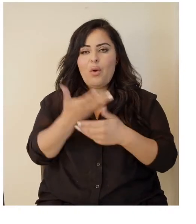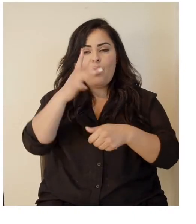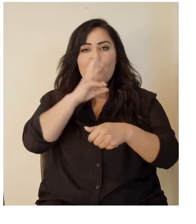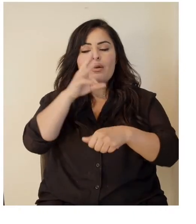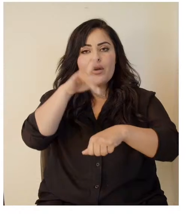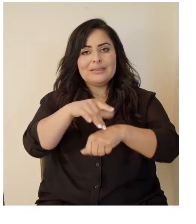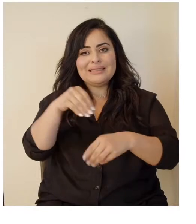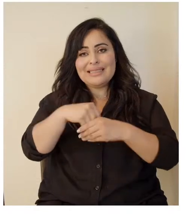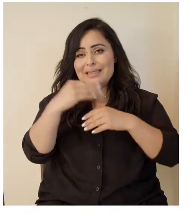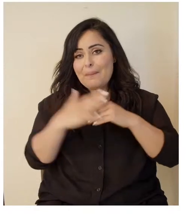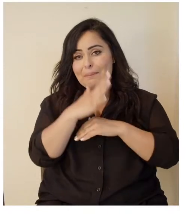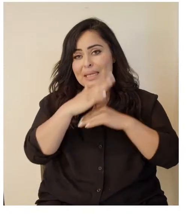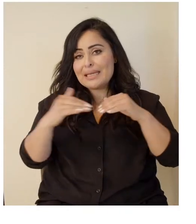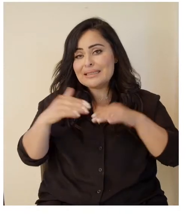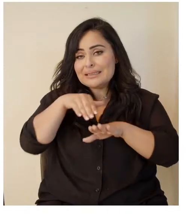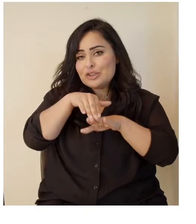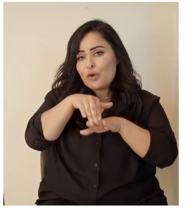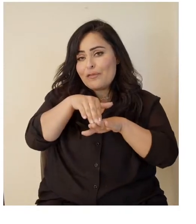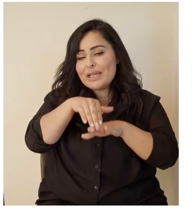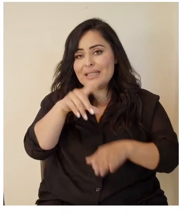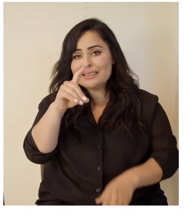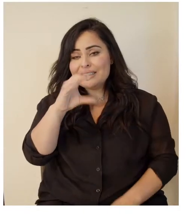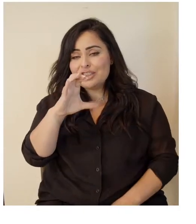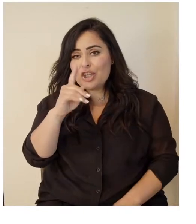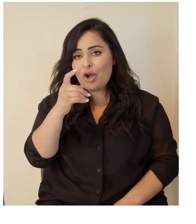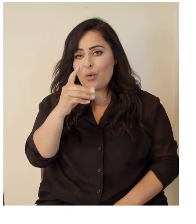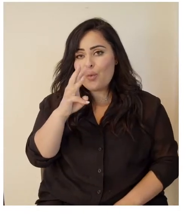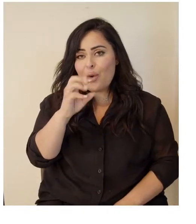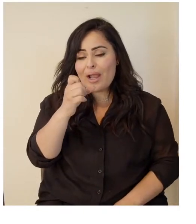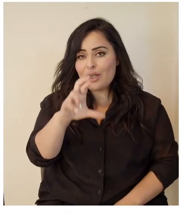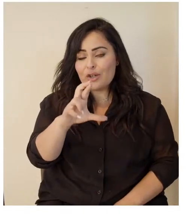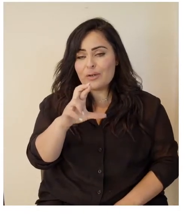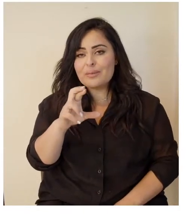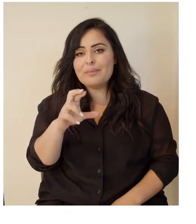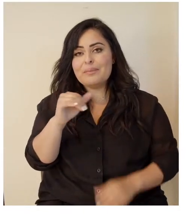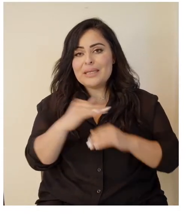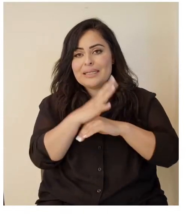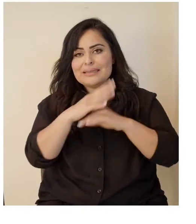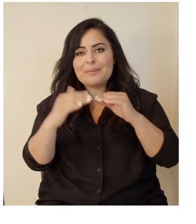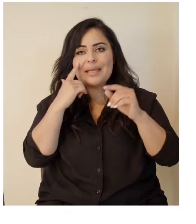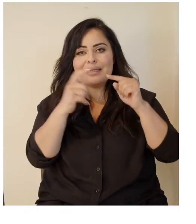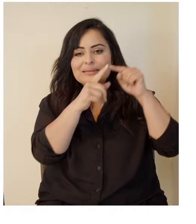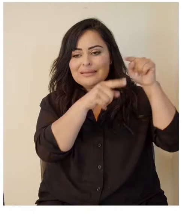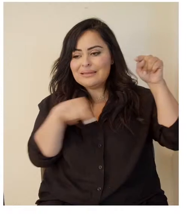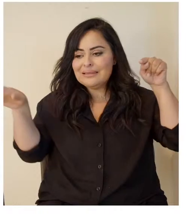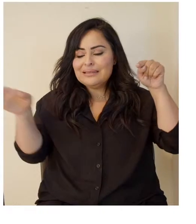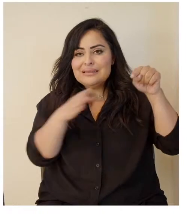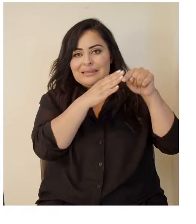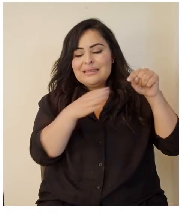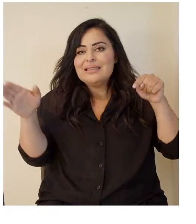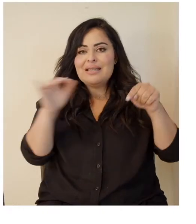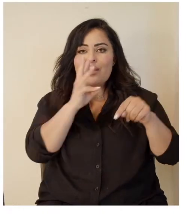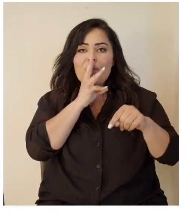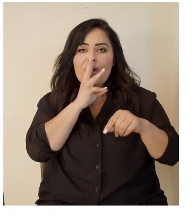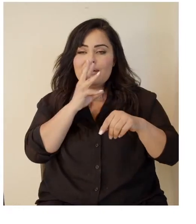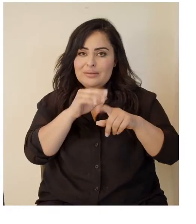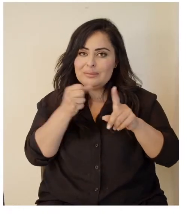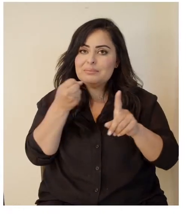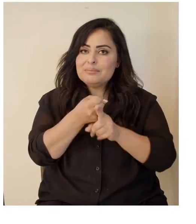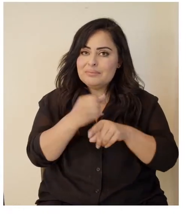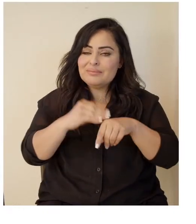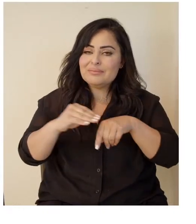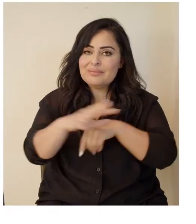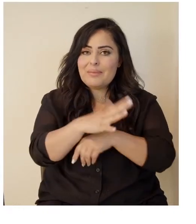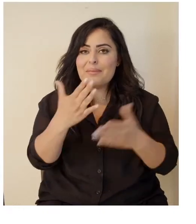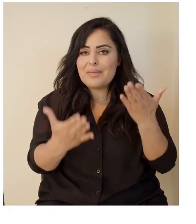at our beaches from Surfrider Beach to Dockweiler State Beach at World Way because the water runoff from the areas impacted by the fire may